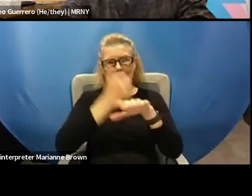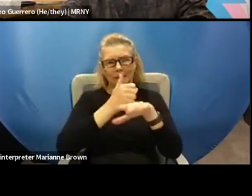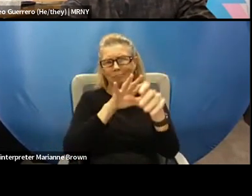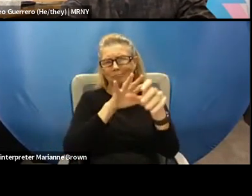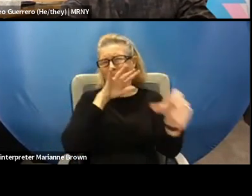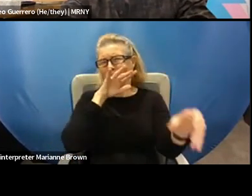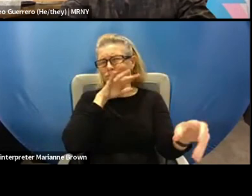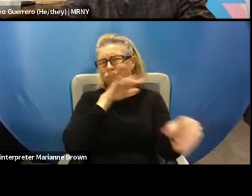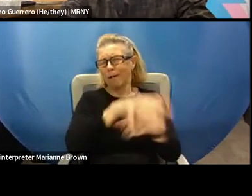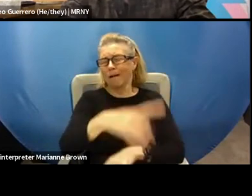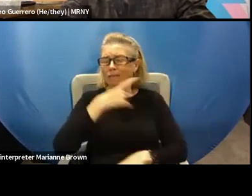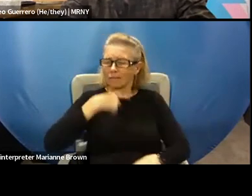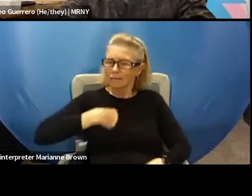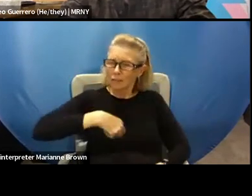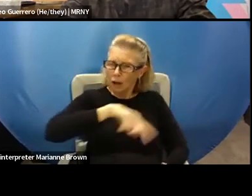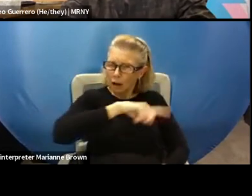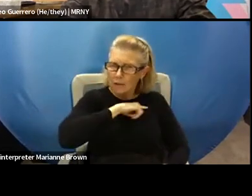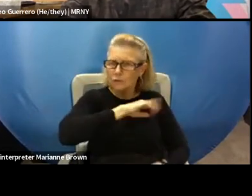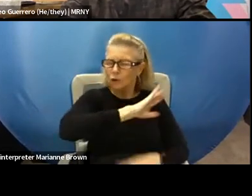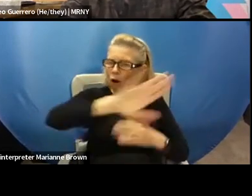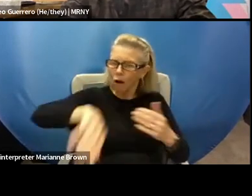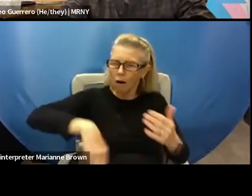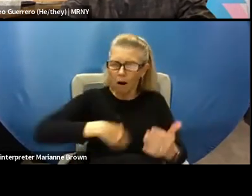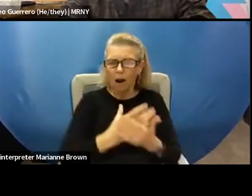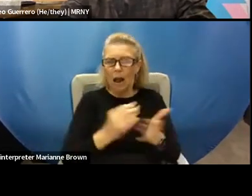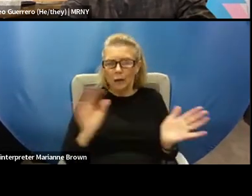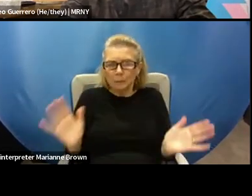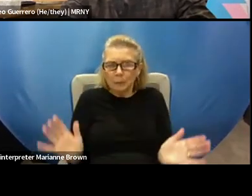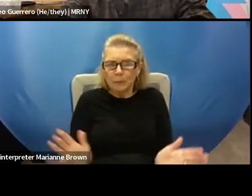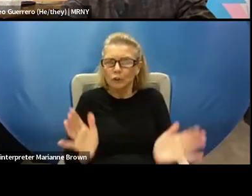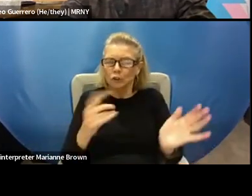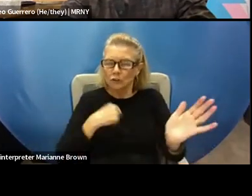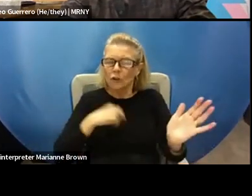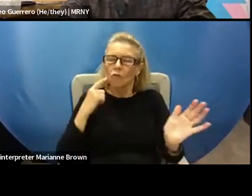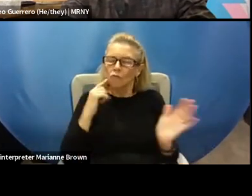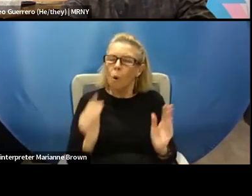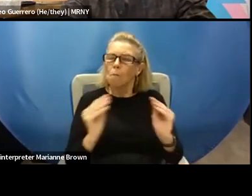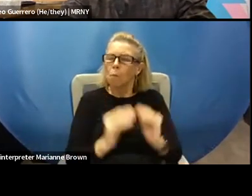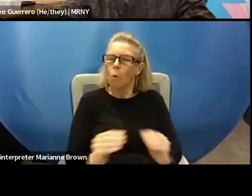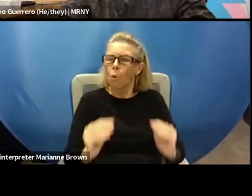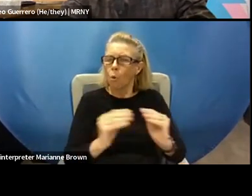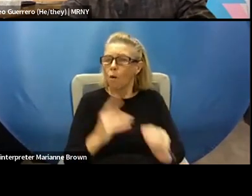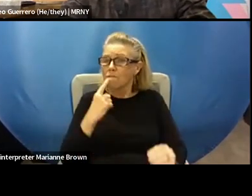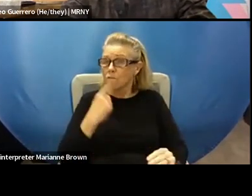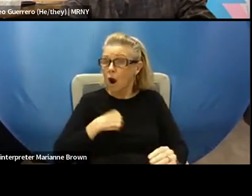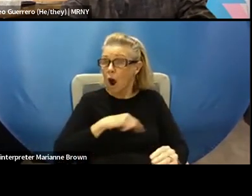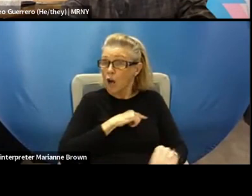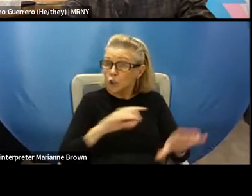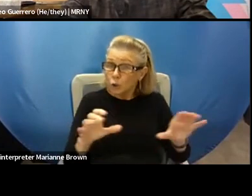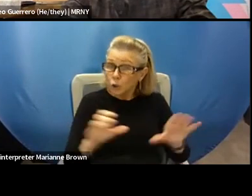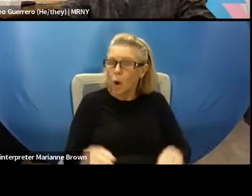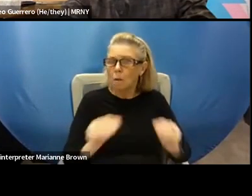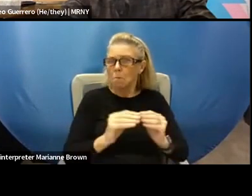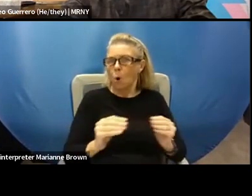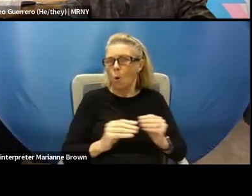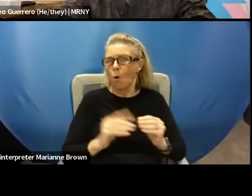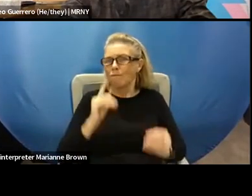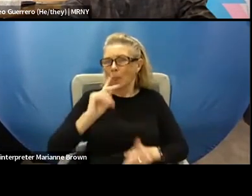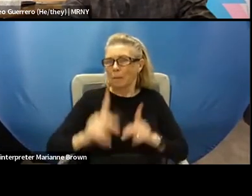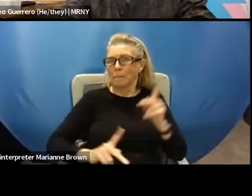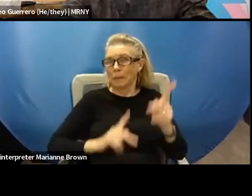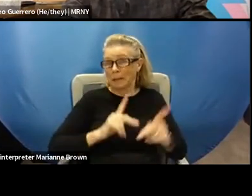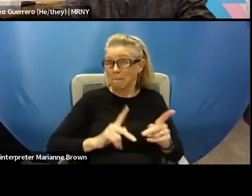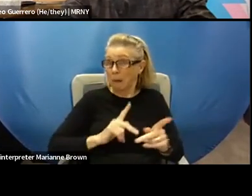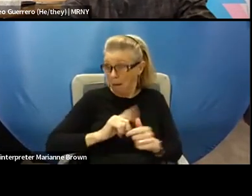it also pushes us forward. And that means there's more for us to do, more for the people who come behind us. And we